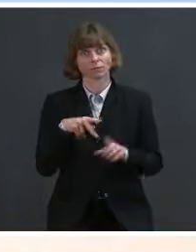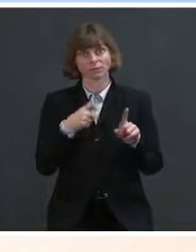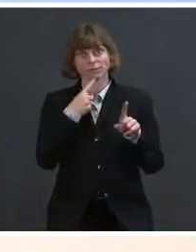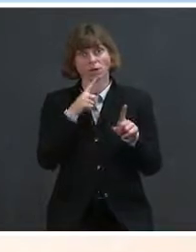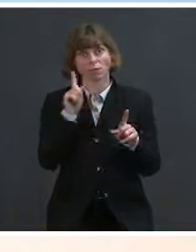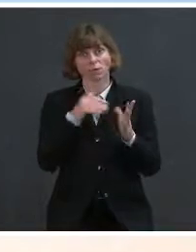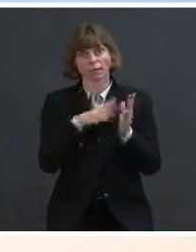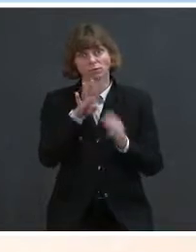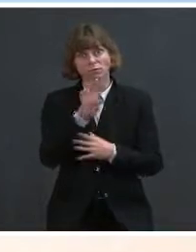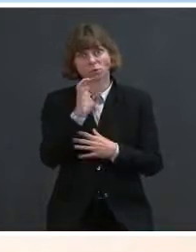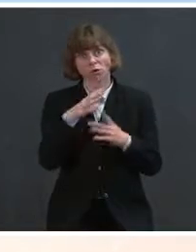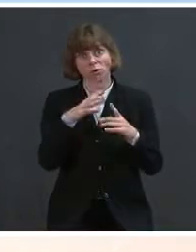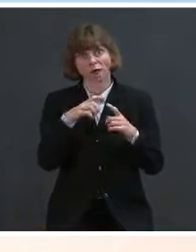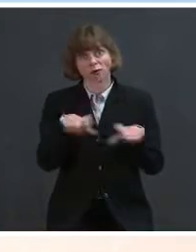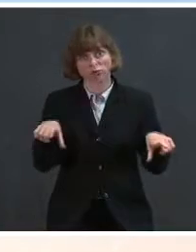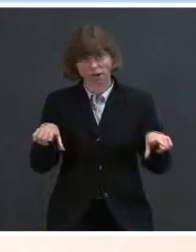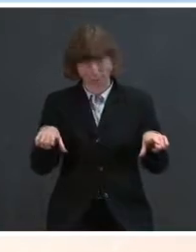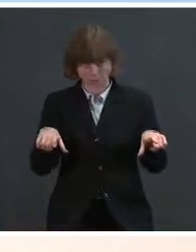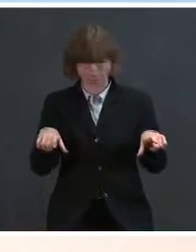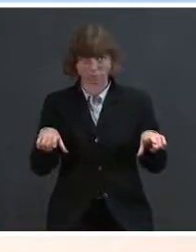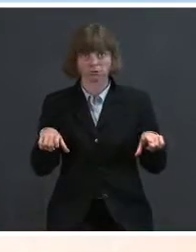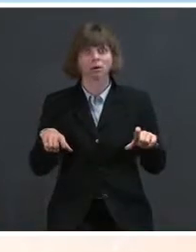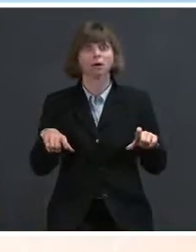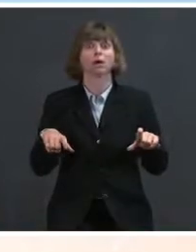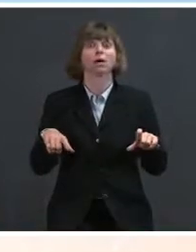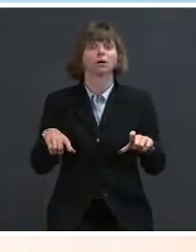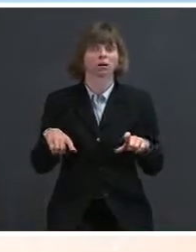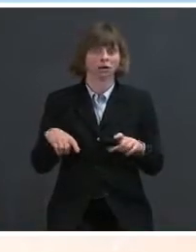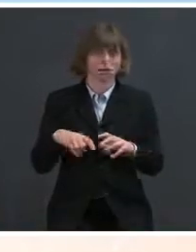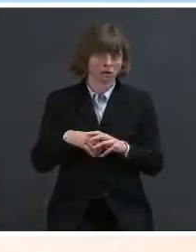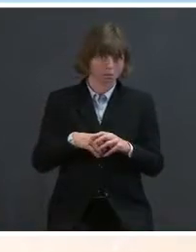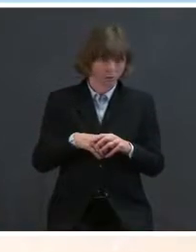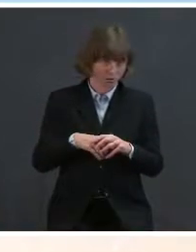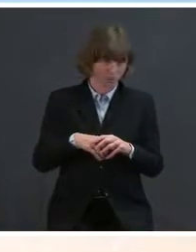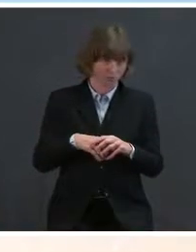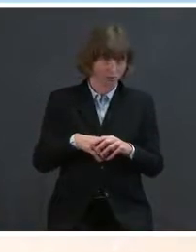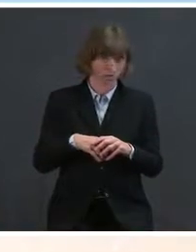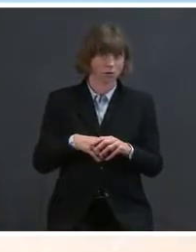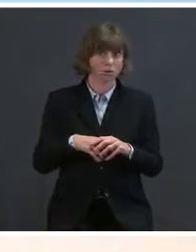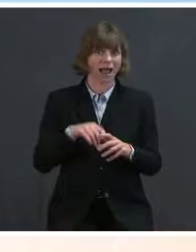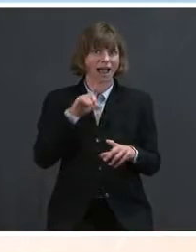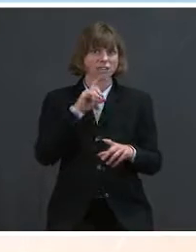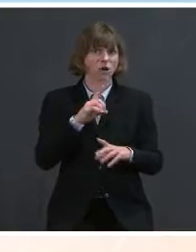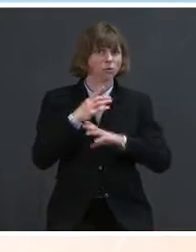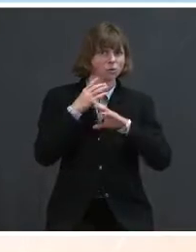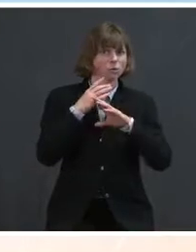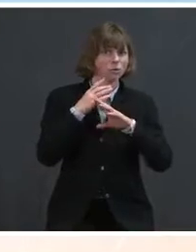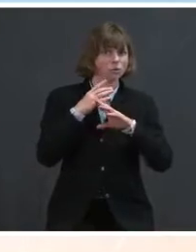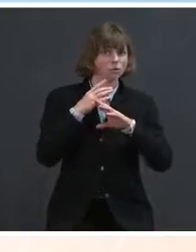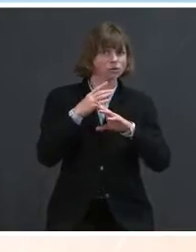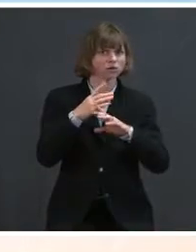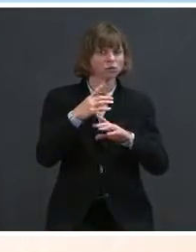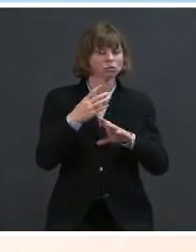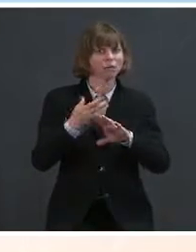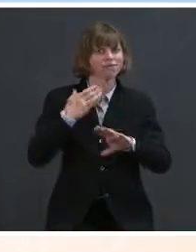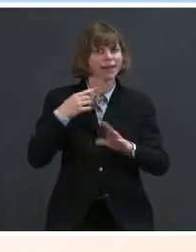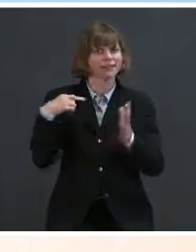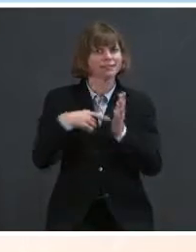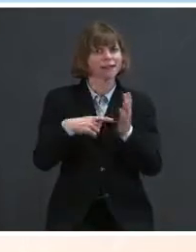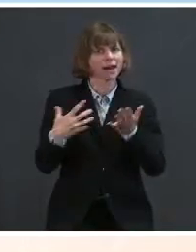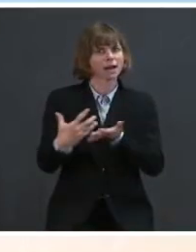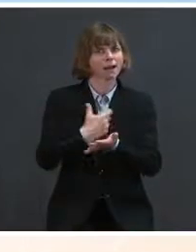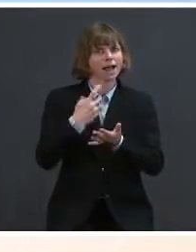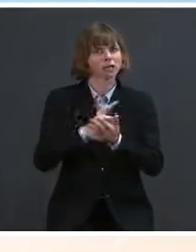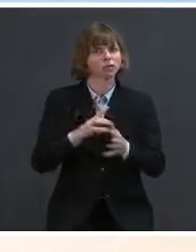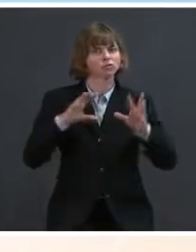that Americans receive, there are currently no protections to prevent debt collectors from seizing stimulus checks. During the last year, the second round